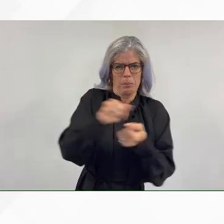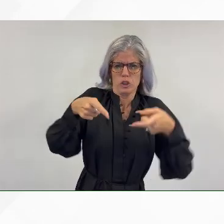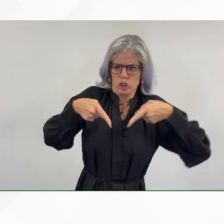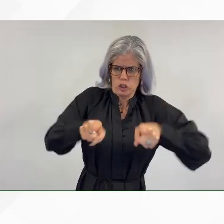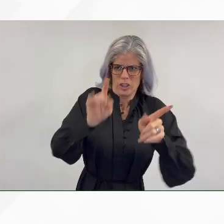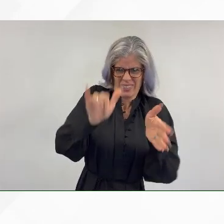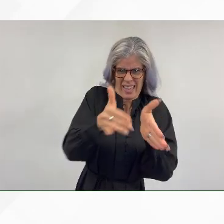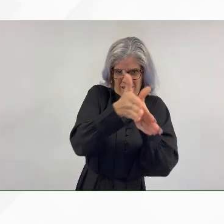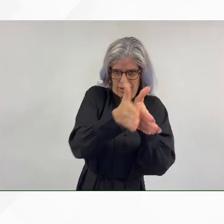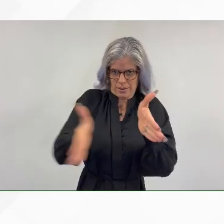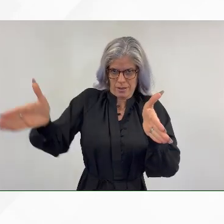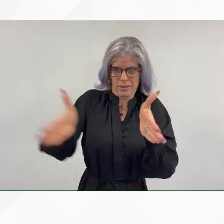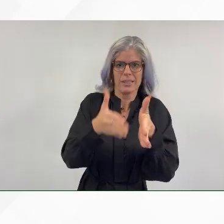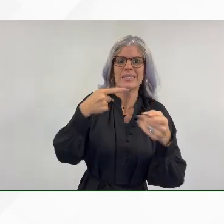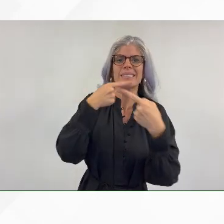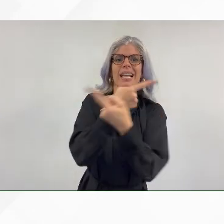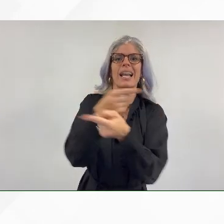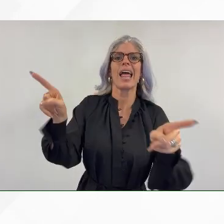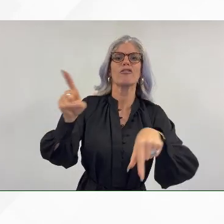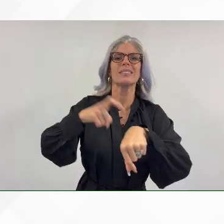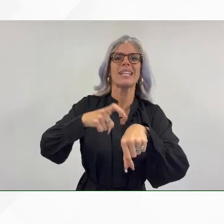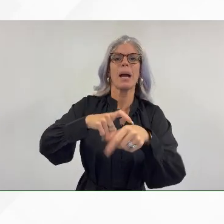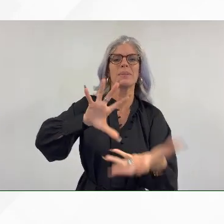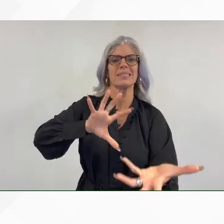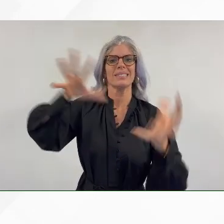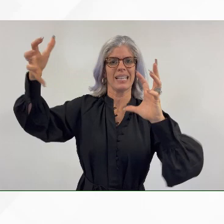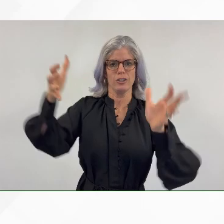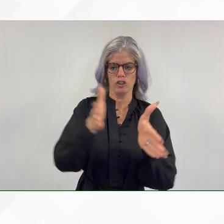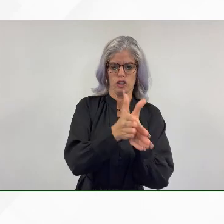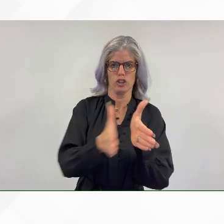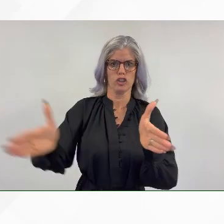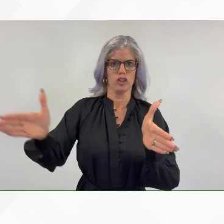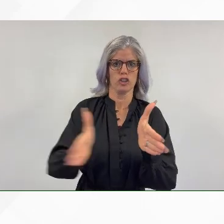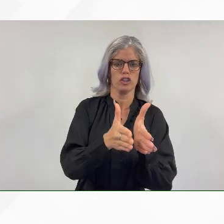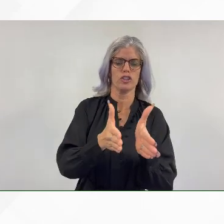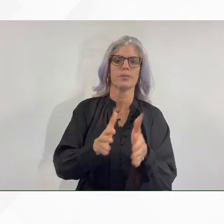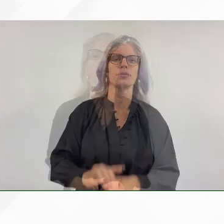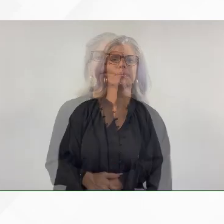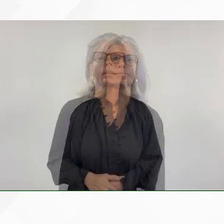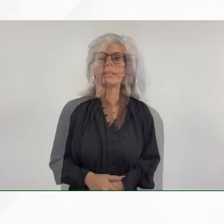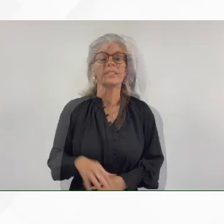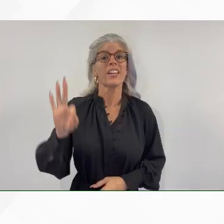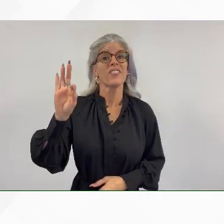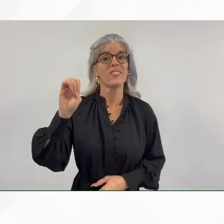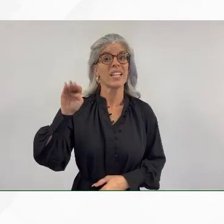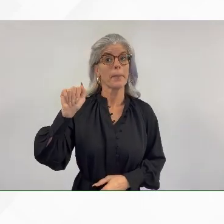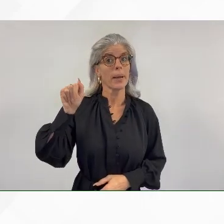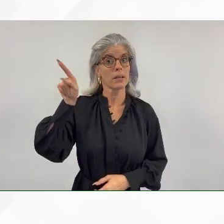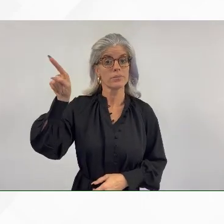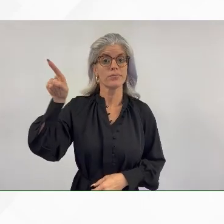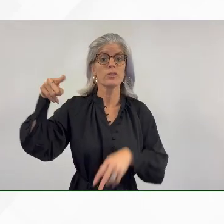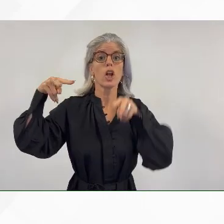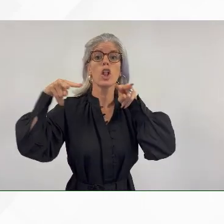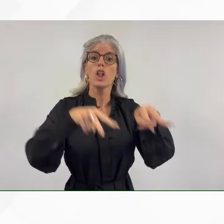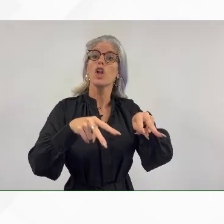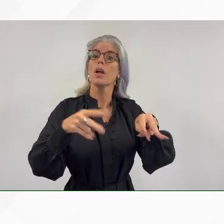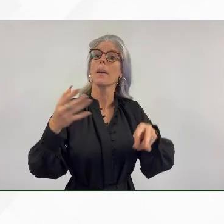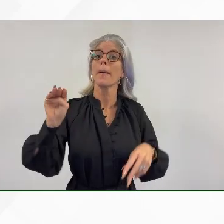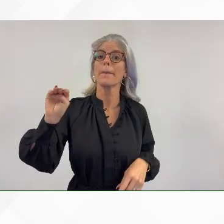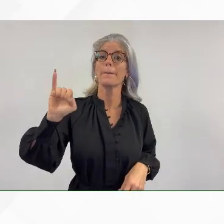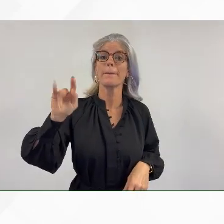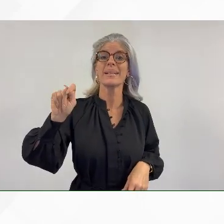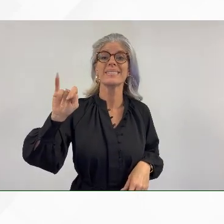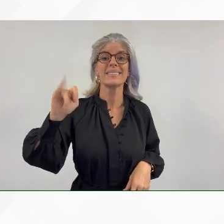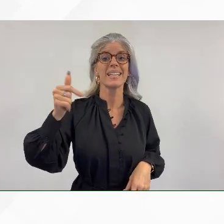The mitigation measure is specifically listed in Appendix J, Cost-Effective Hazard Mitigation Measures in the PAPA G, and the cost of